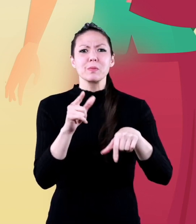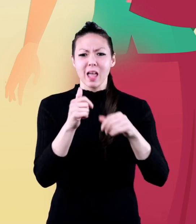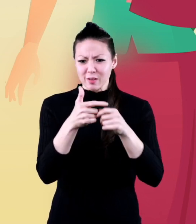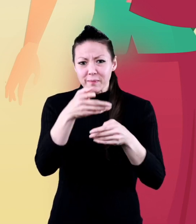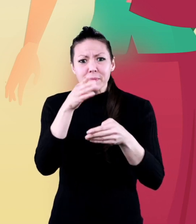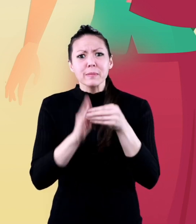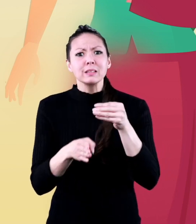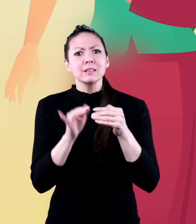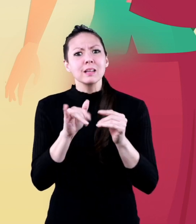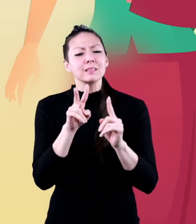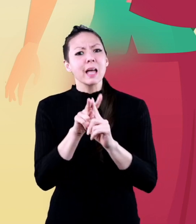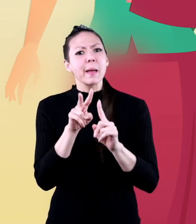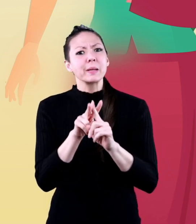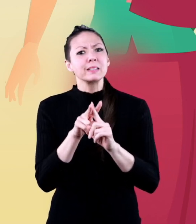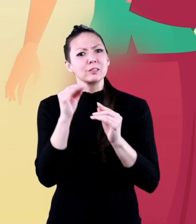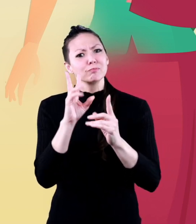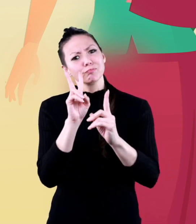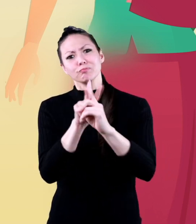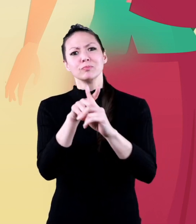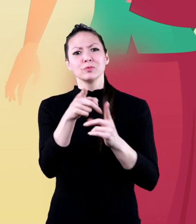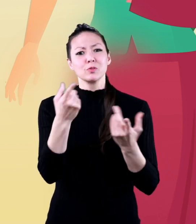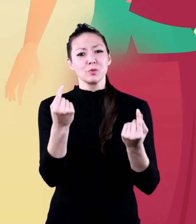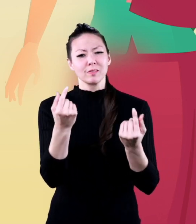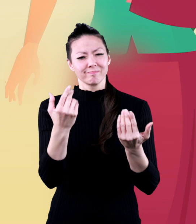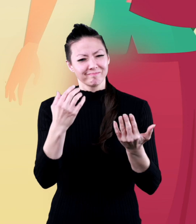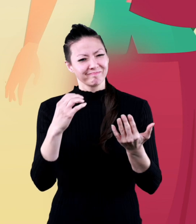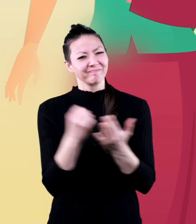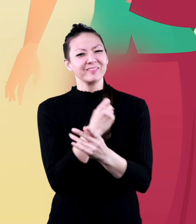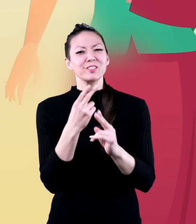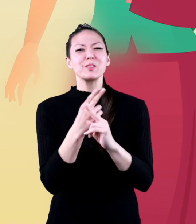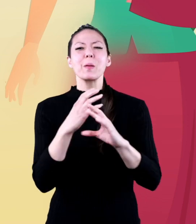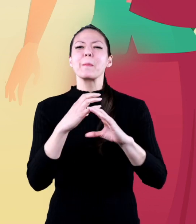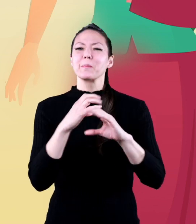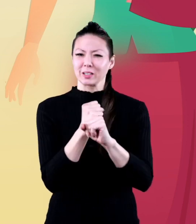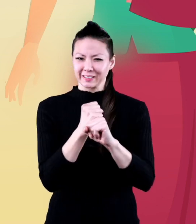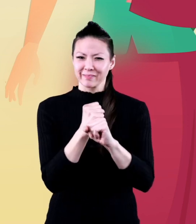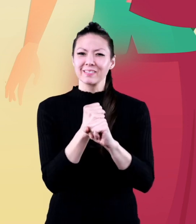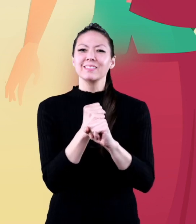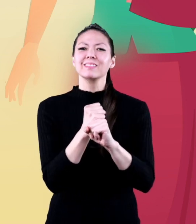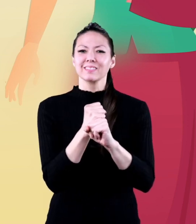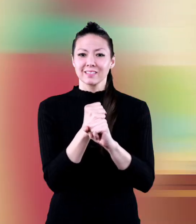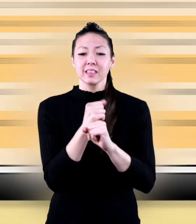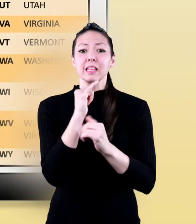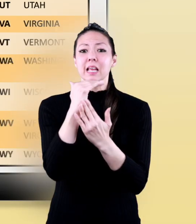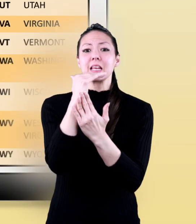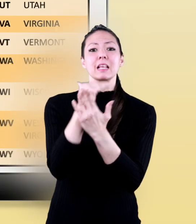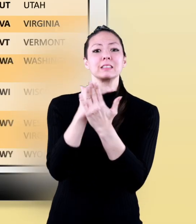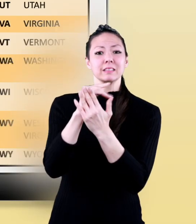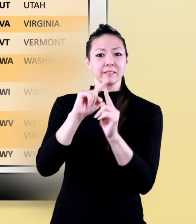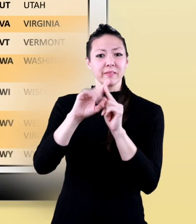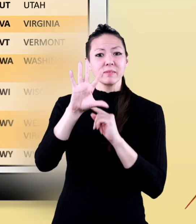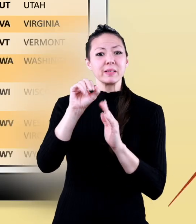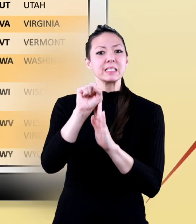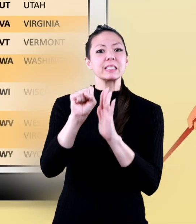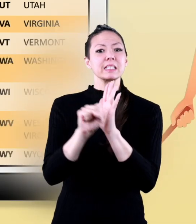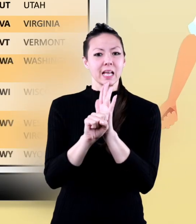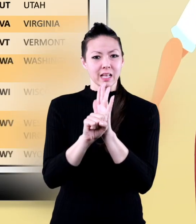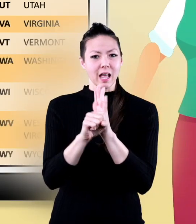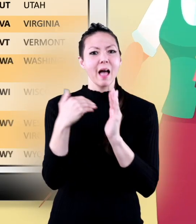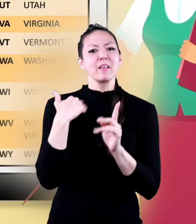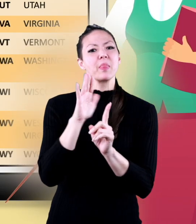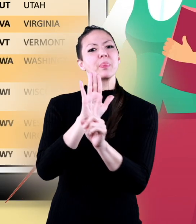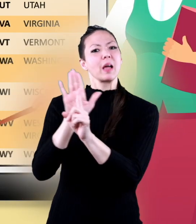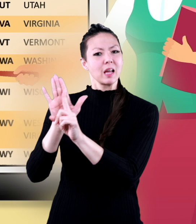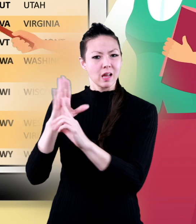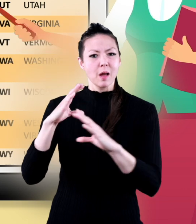So, how would you complete the assignment? By using abbreviations. Here's a list of all